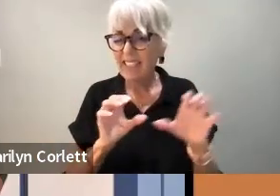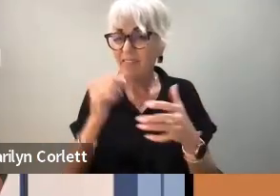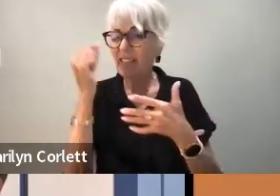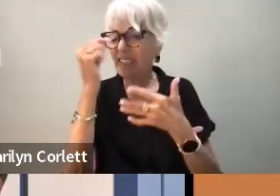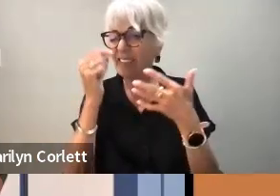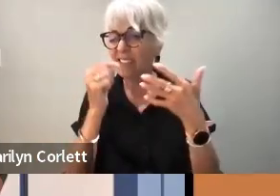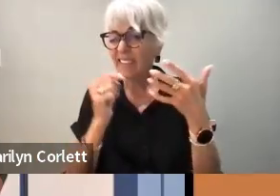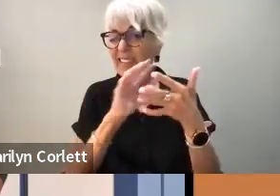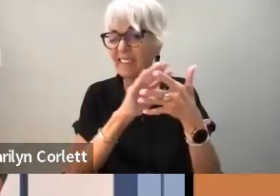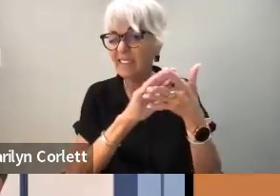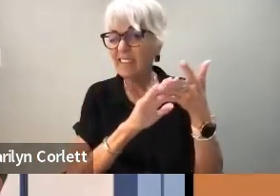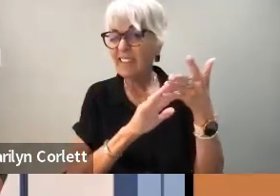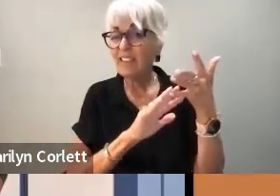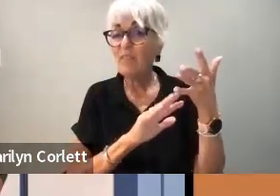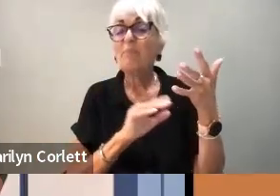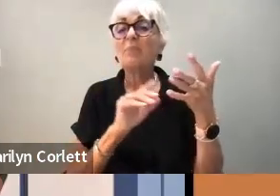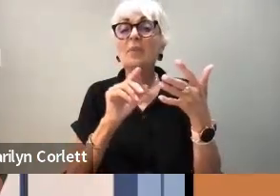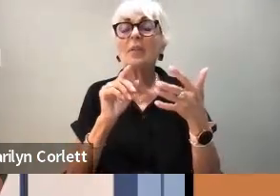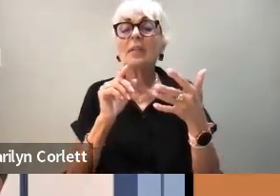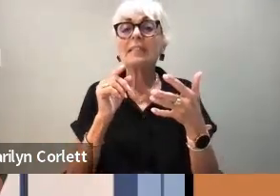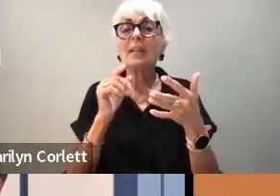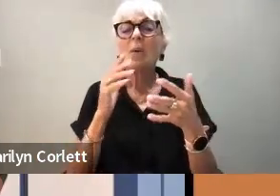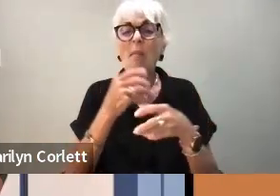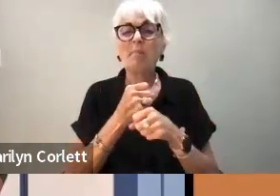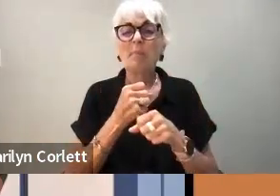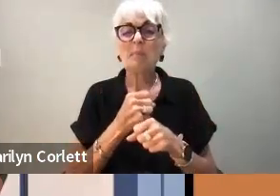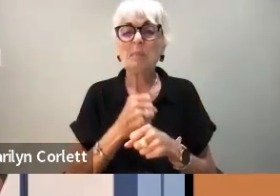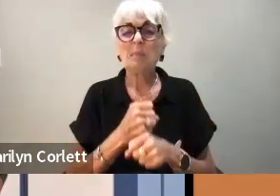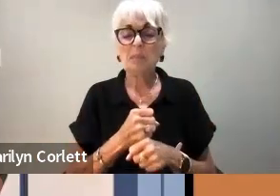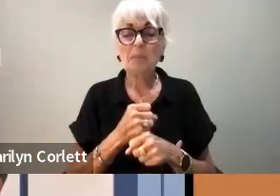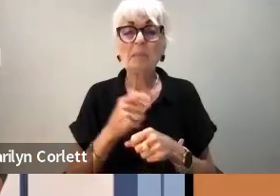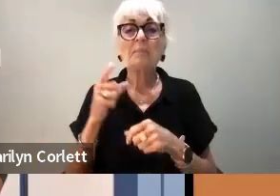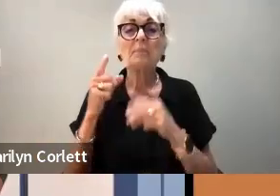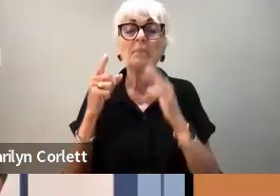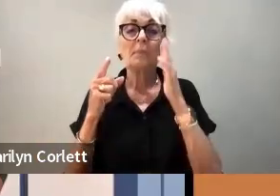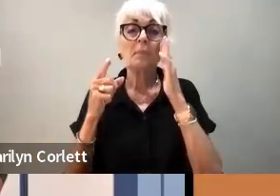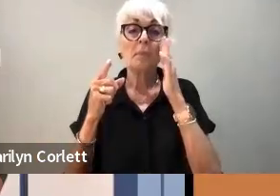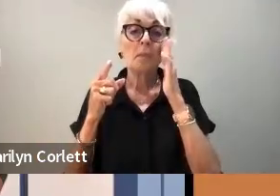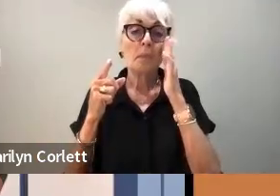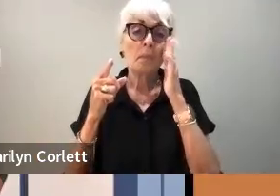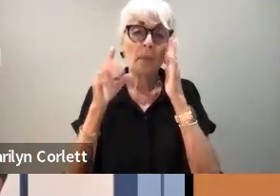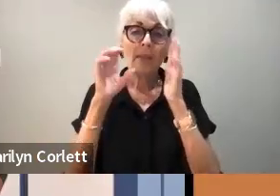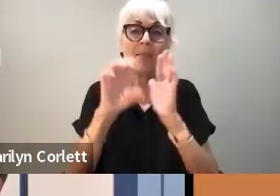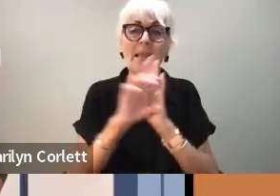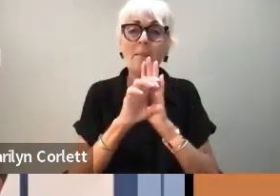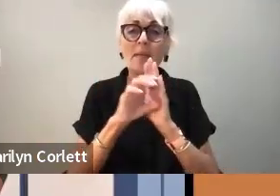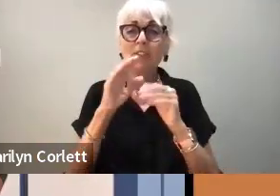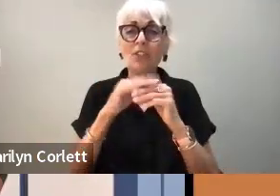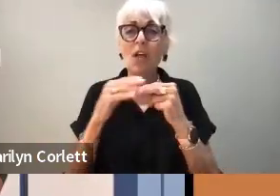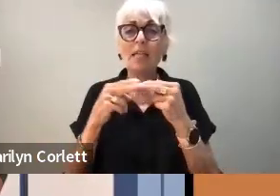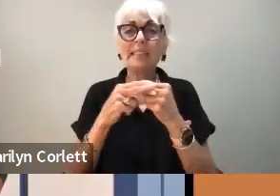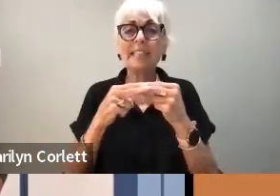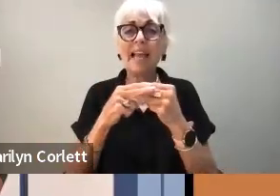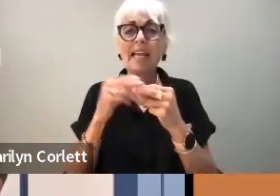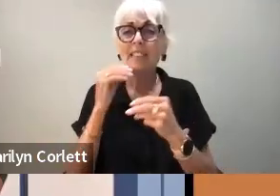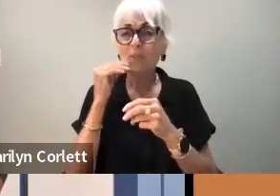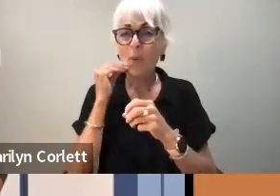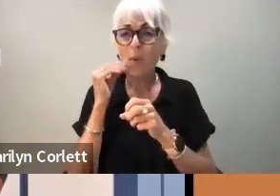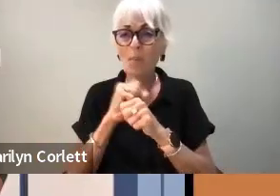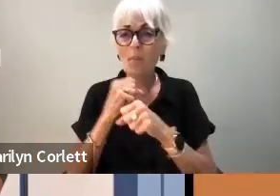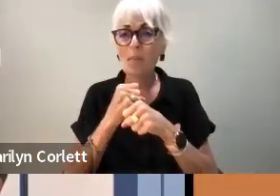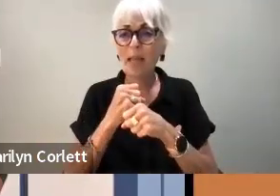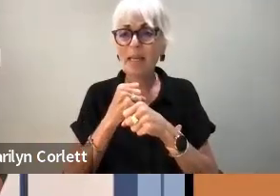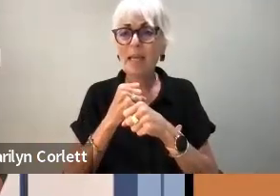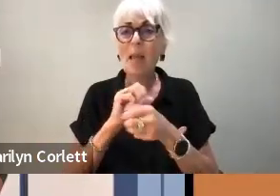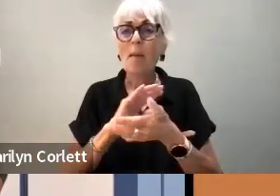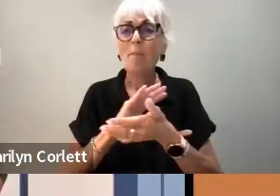an overview of all items that can help folks do that. The image on the slide is of a homemade, I guess, paper